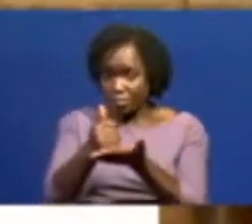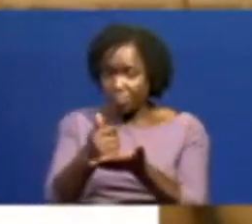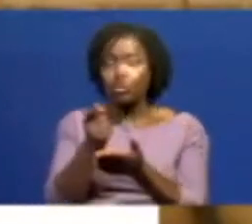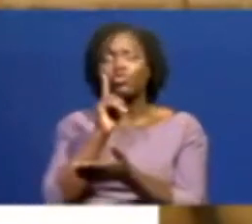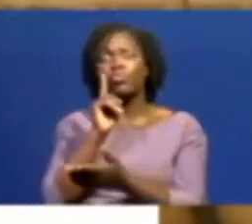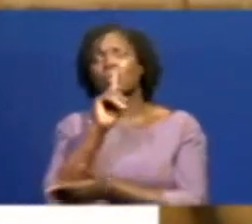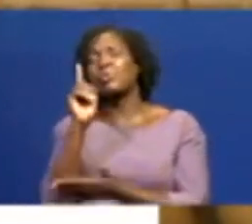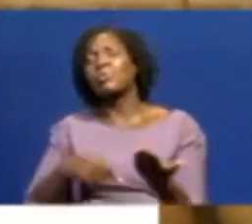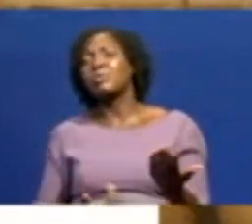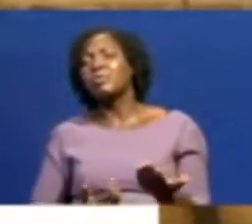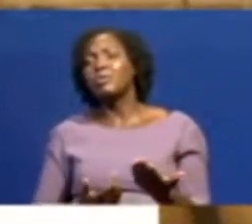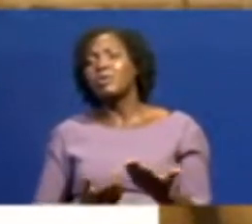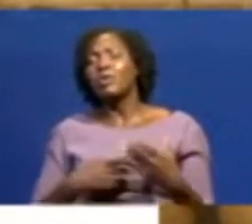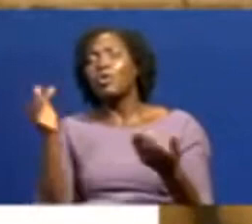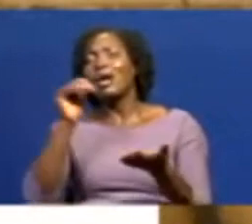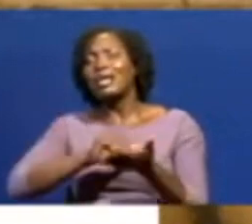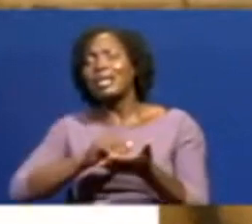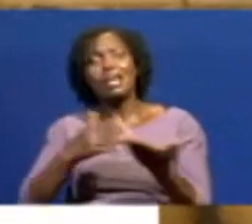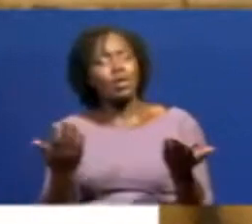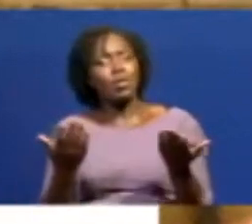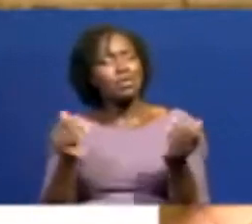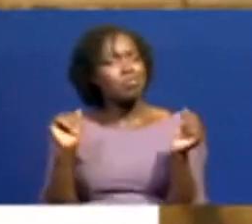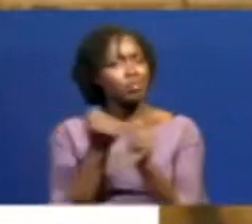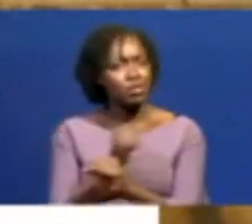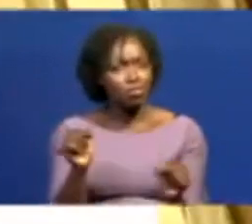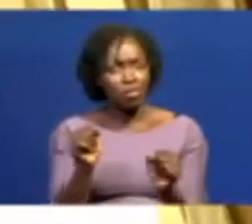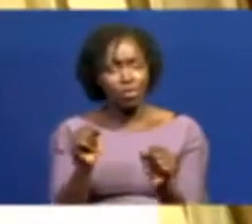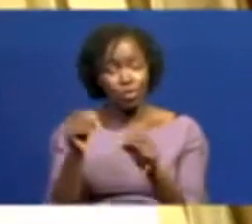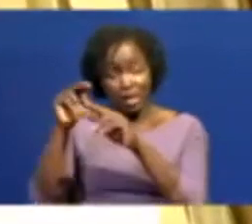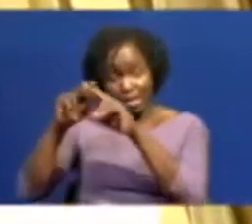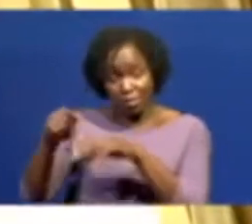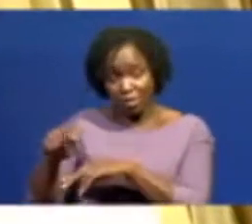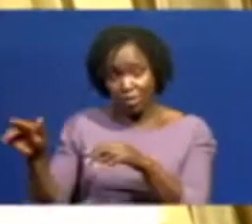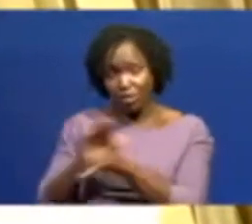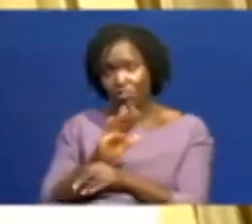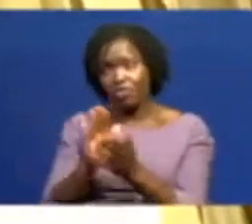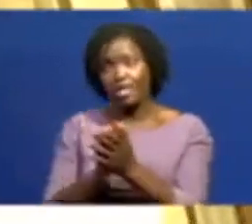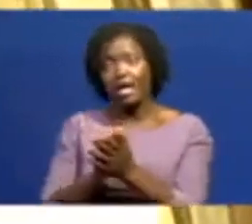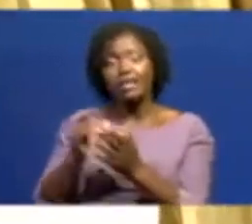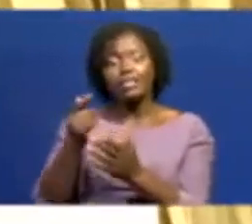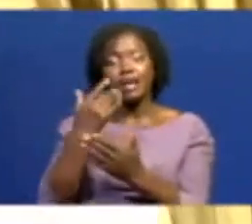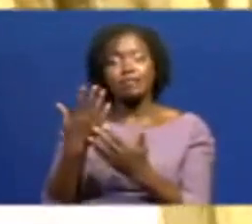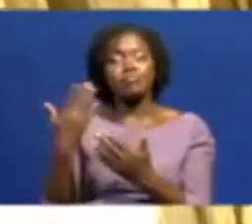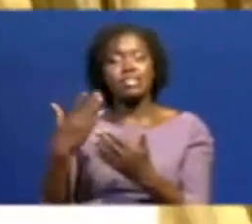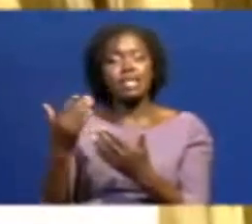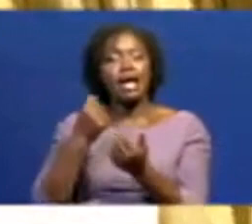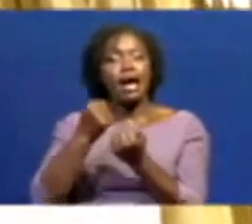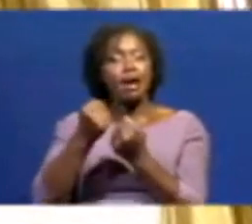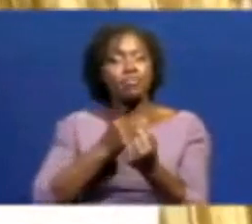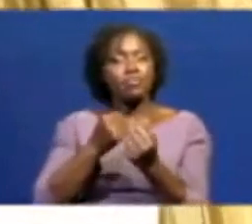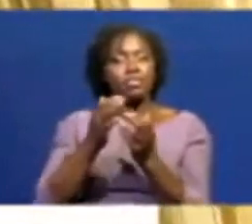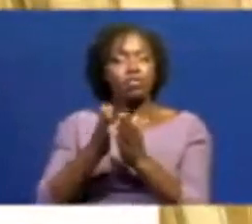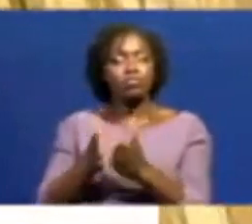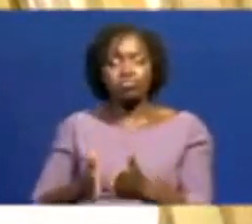kesho je utaendaje hapo? Uwezienda kwa sababu hii kitu ndio tunategemea. The reed used in this craft is harvested along the banks of